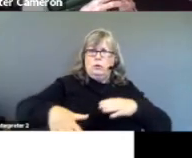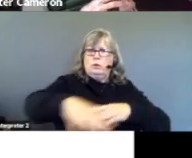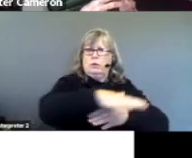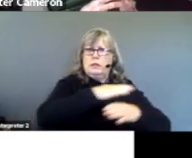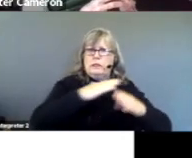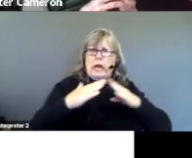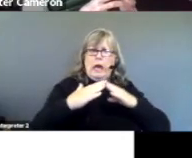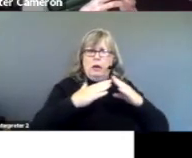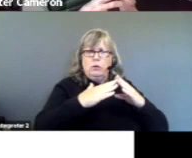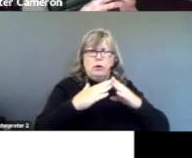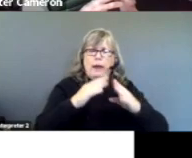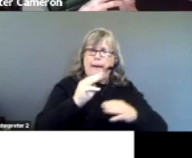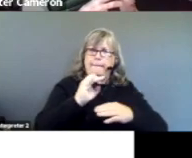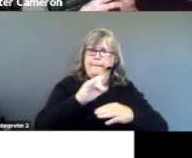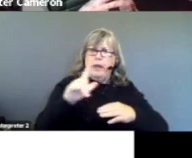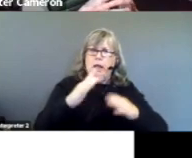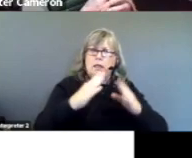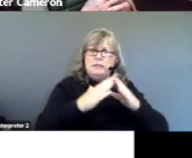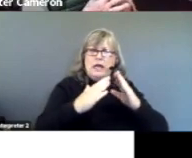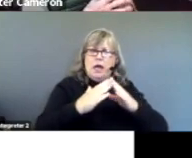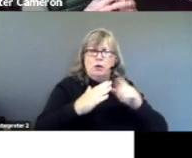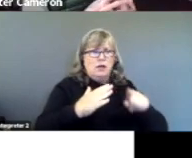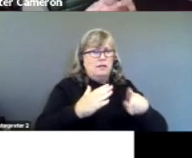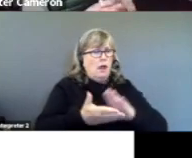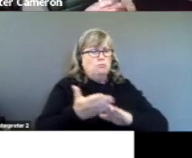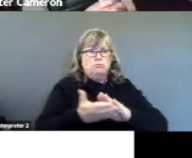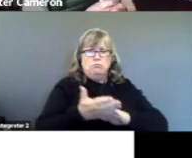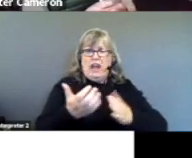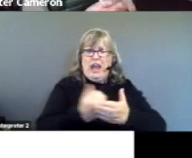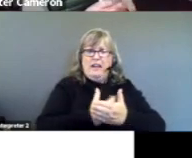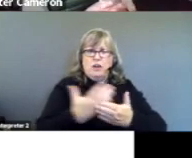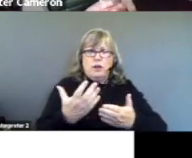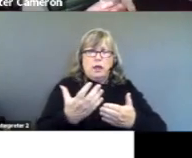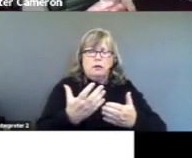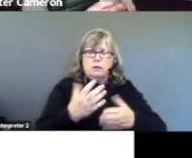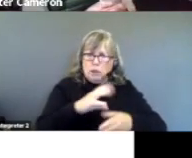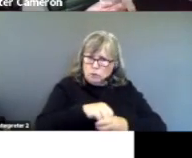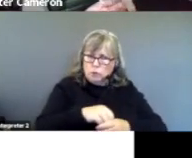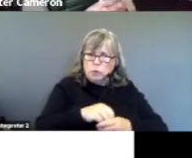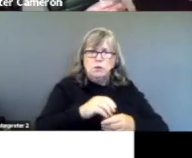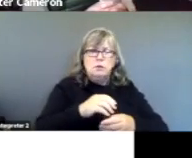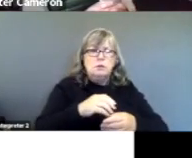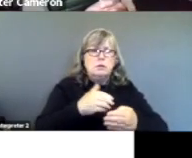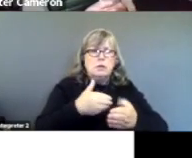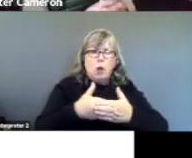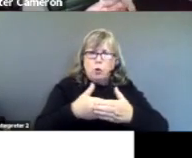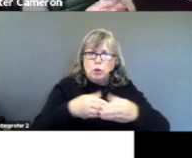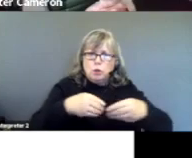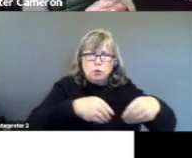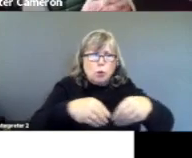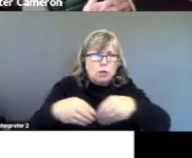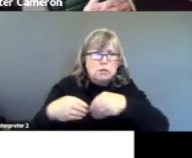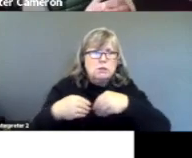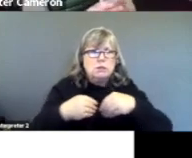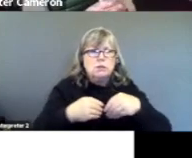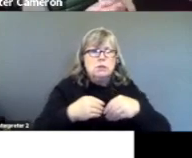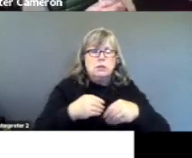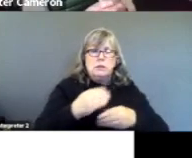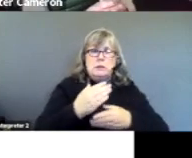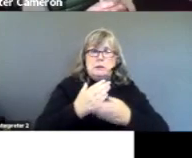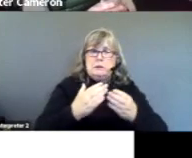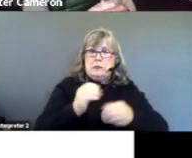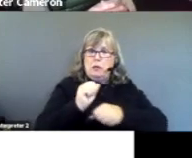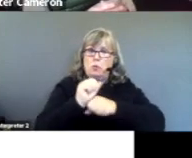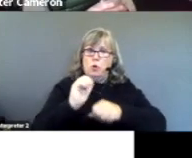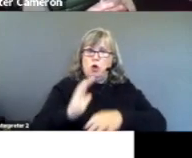they controlled virtually everything, including the local stores and some of the workers said, you